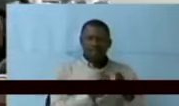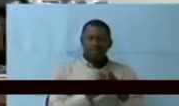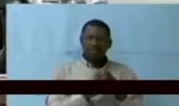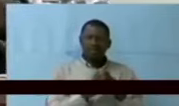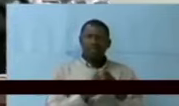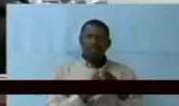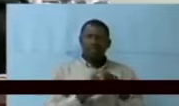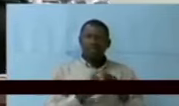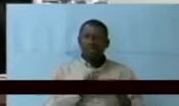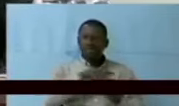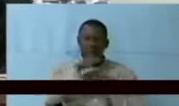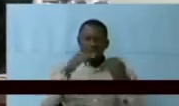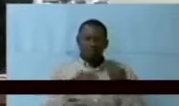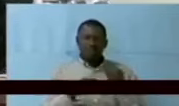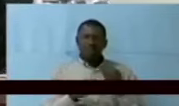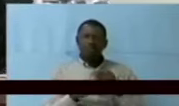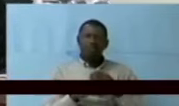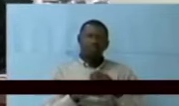execution of an evil.